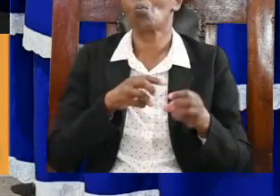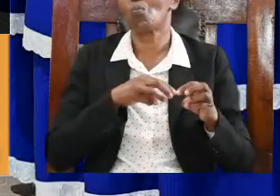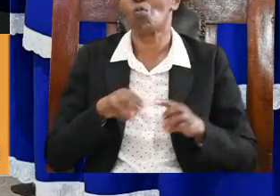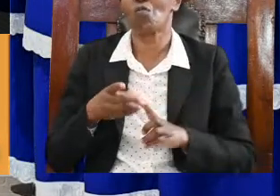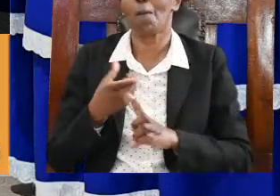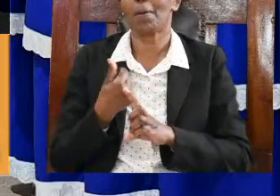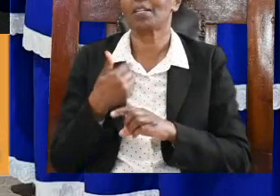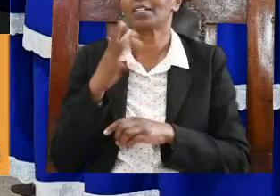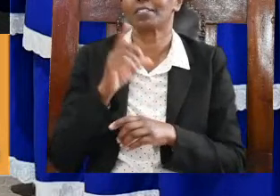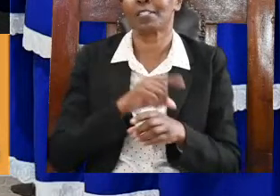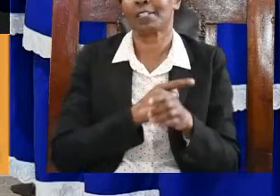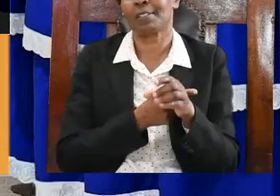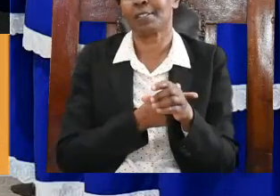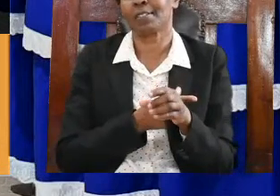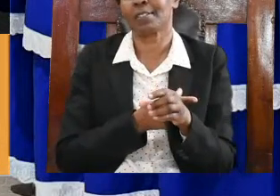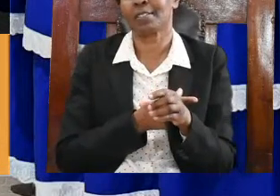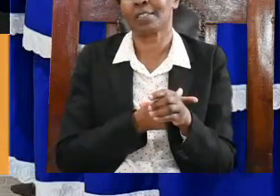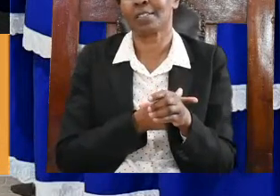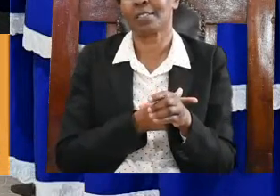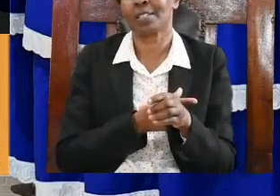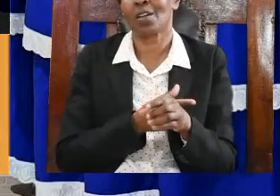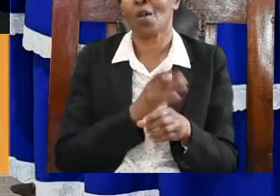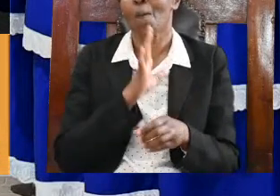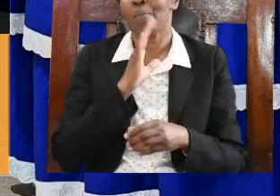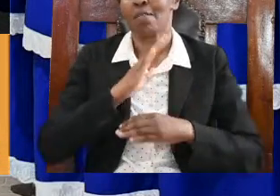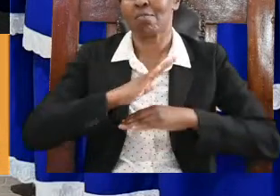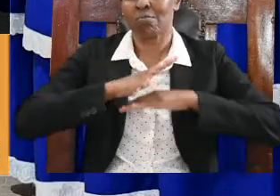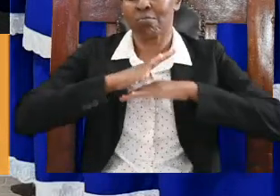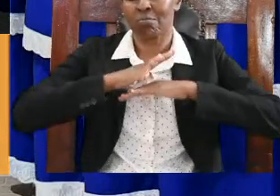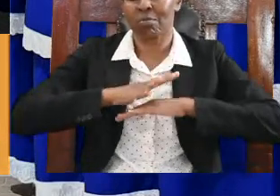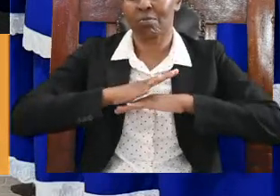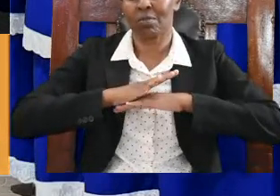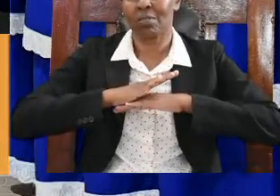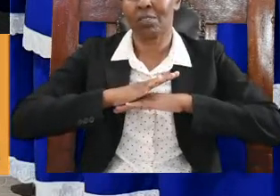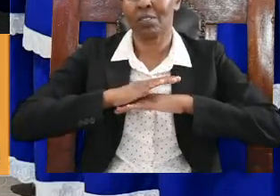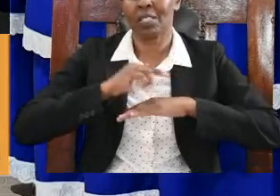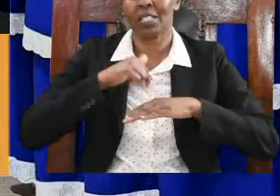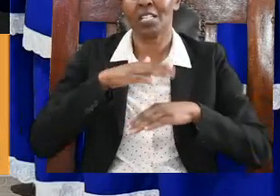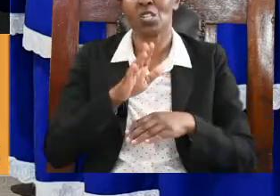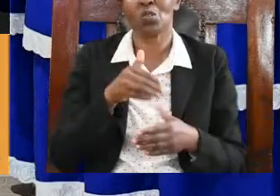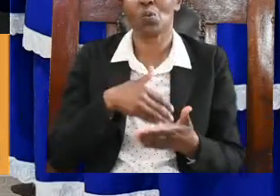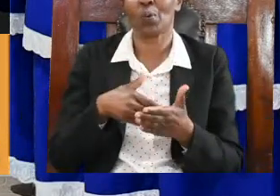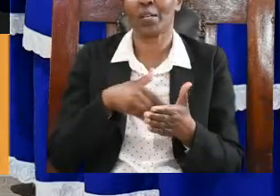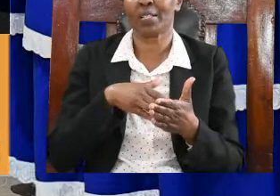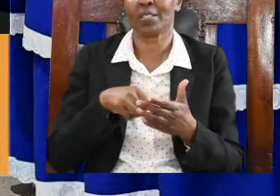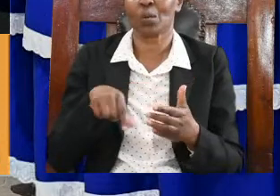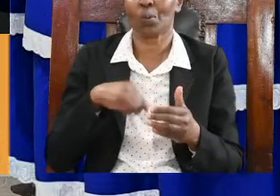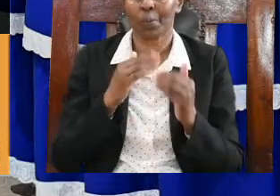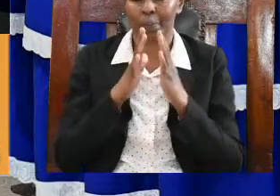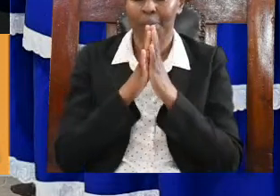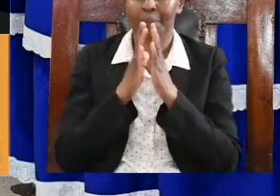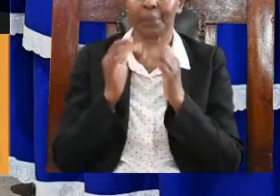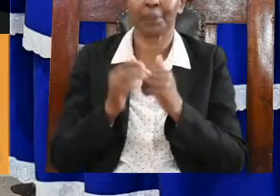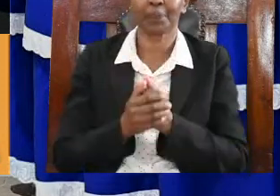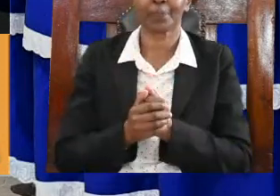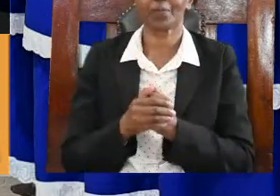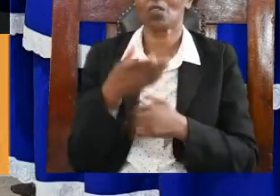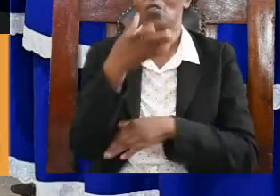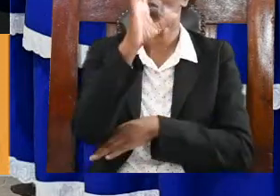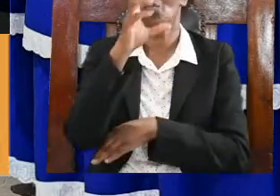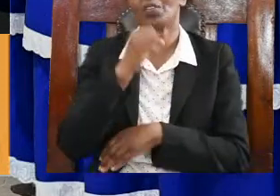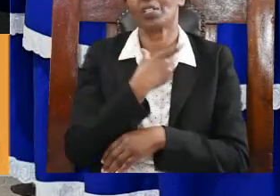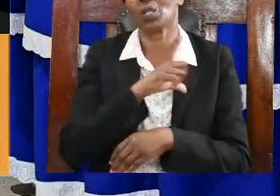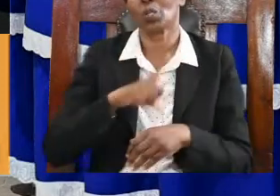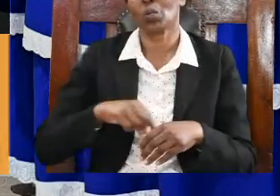God may be sufficient even in our weakness. Shall we pray? Our Father and our